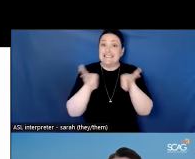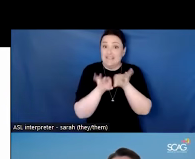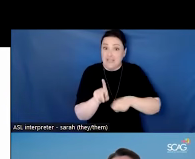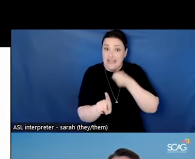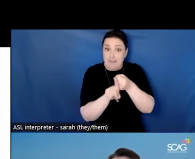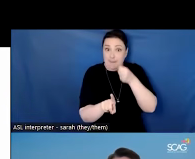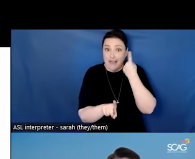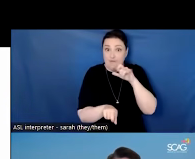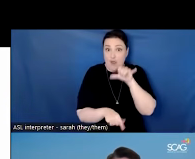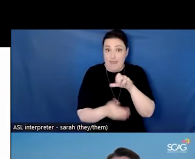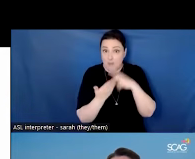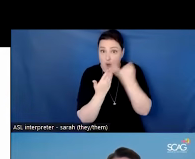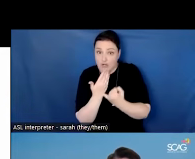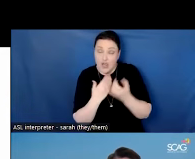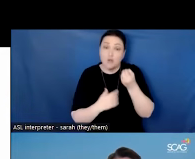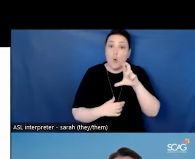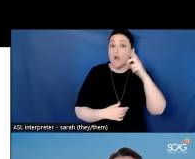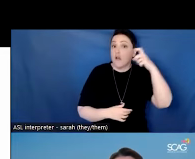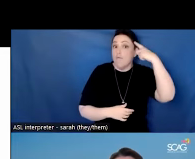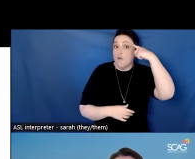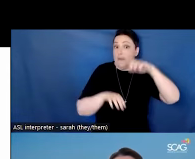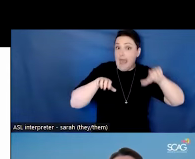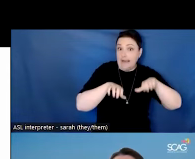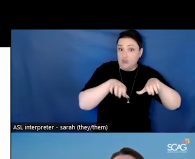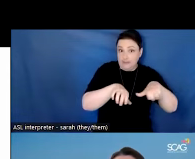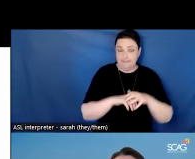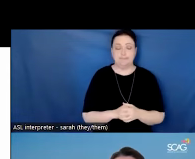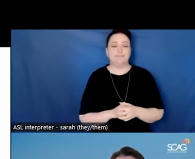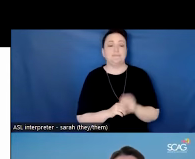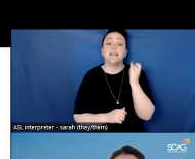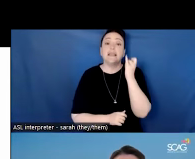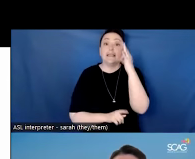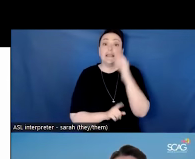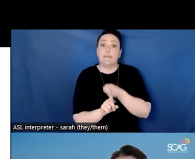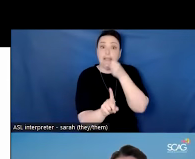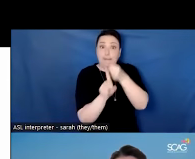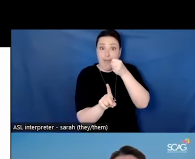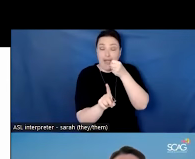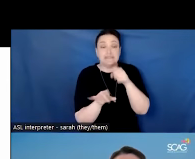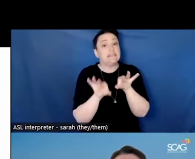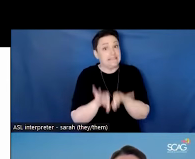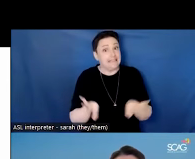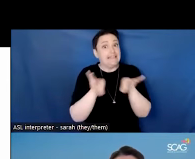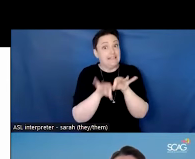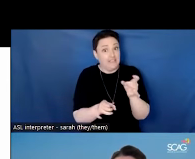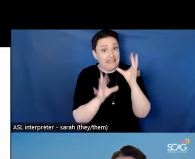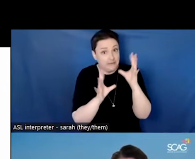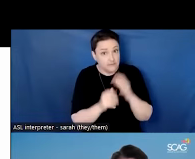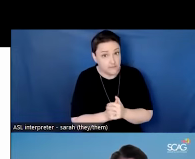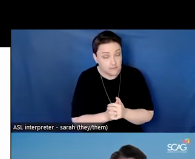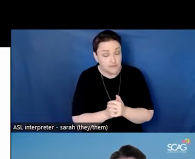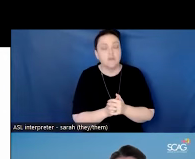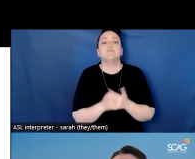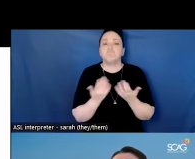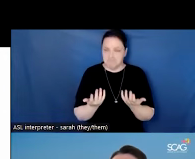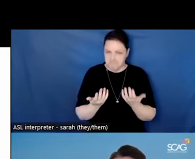project or governmental action by the lead agency. If the impact is found to be significant, then mitigation